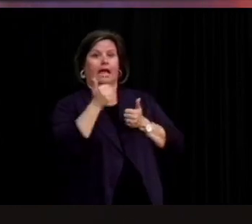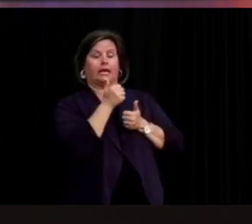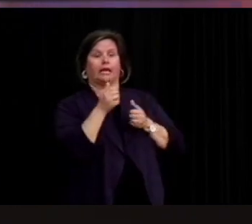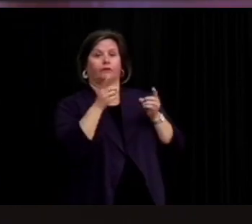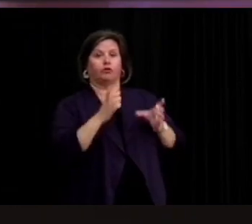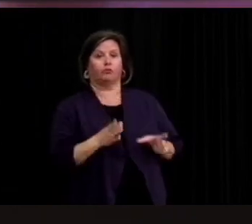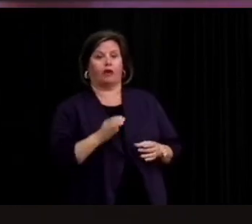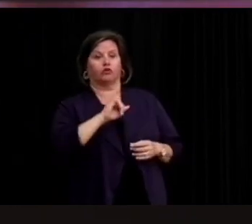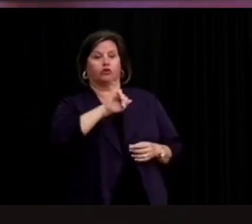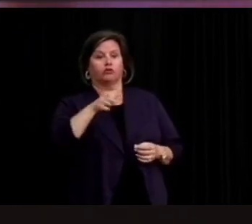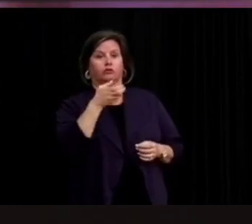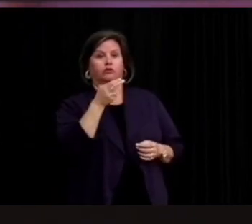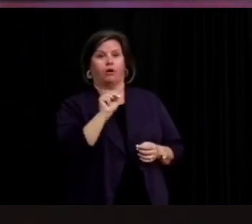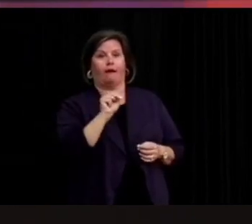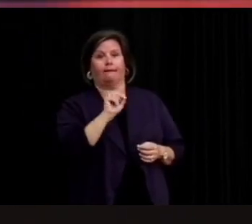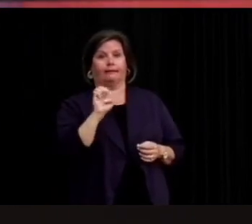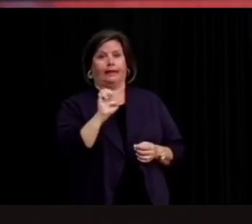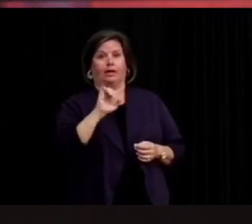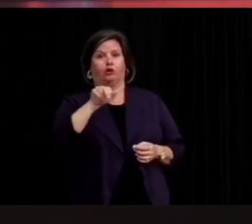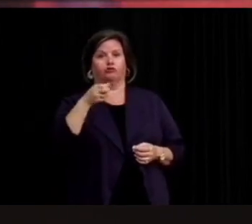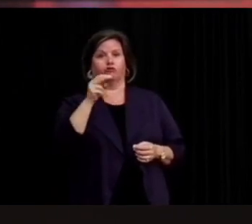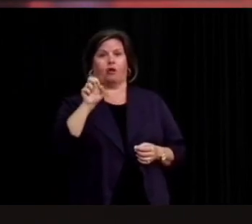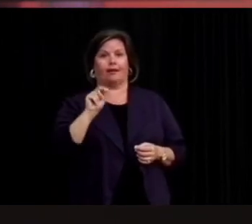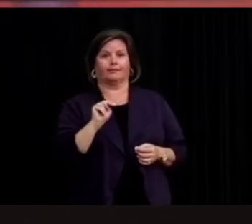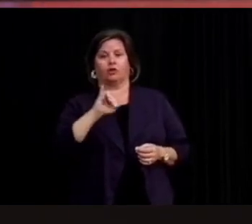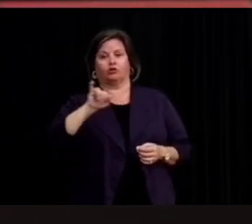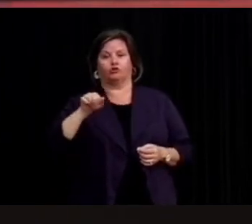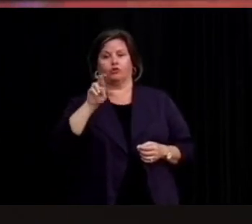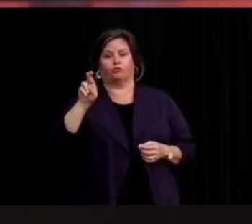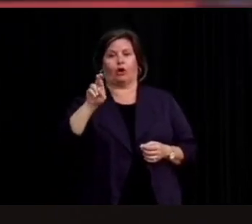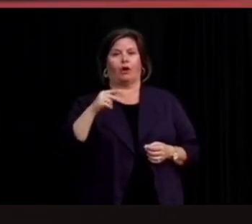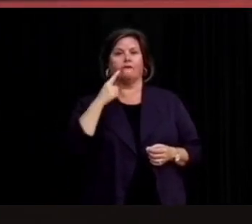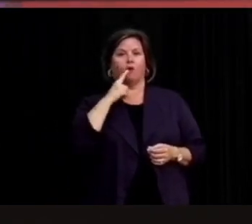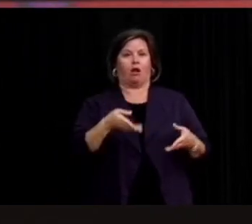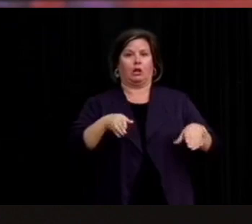Jr., to close us out. Thank you.